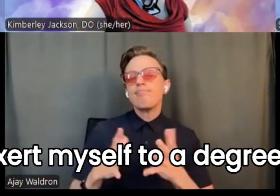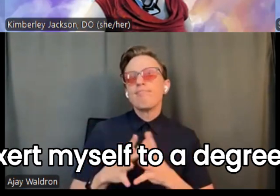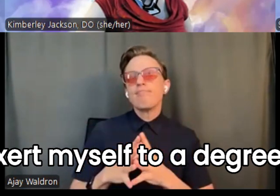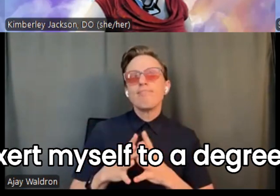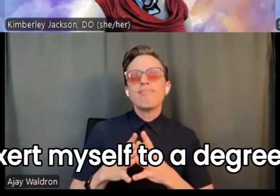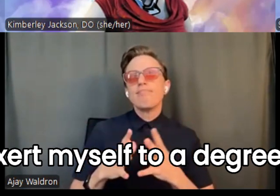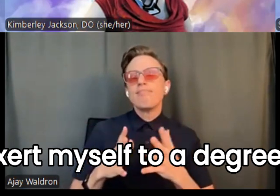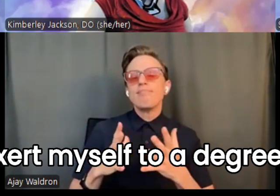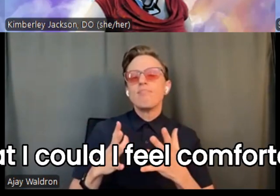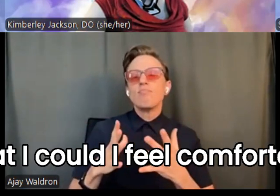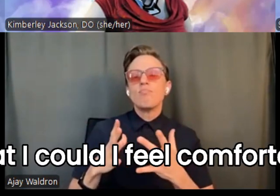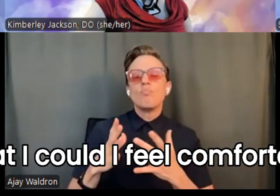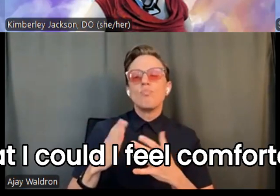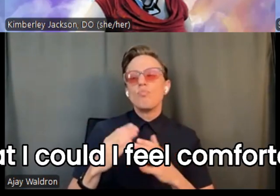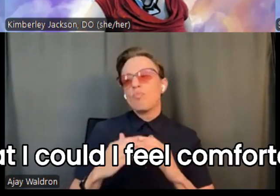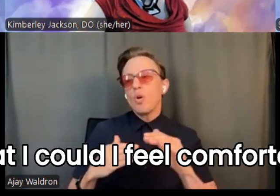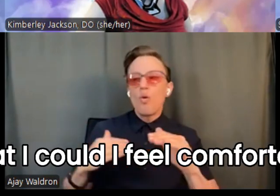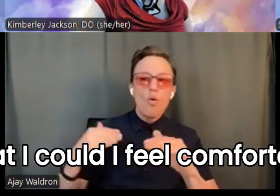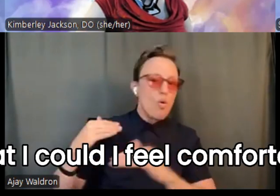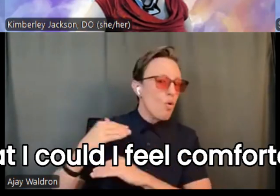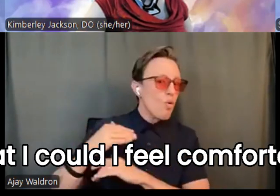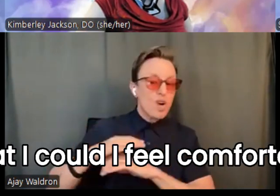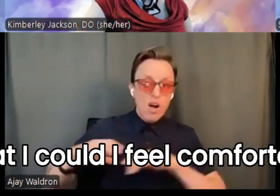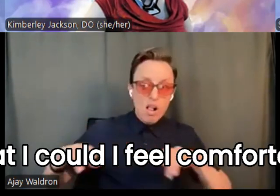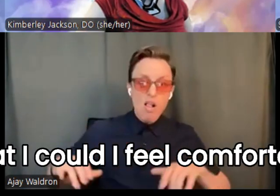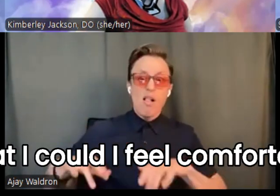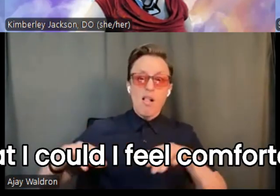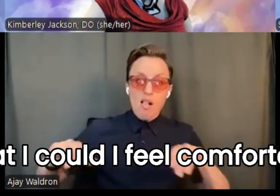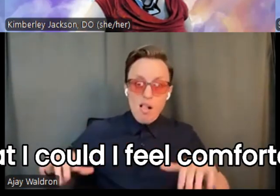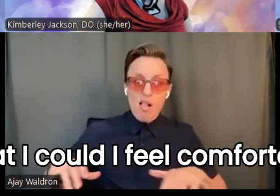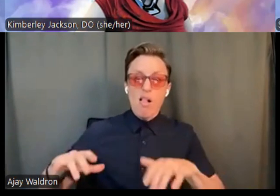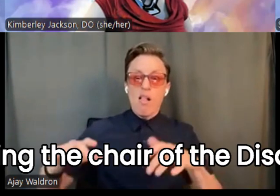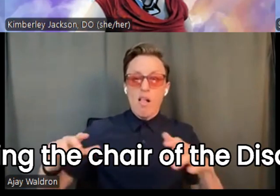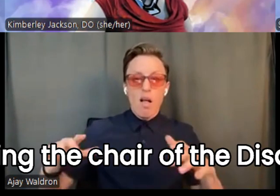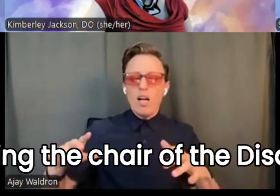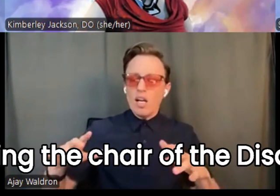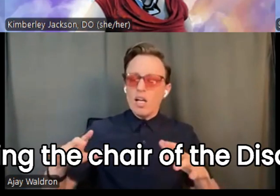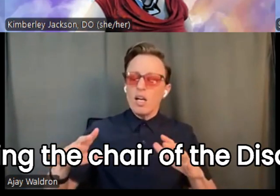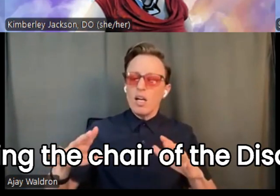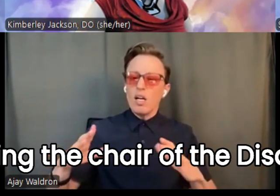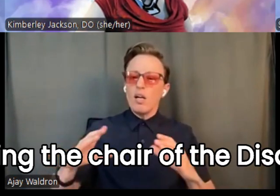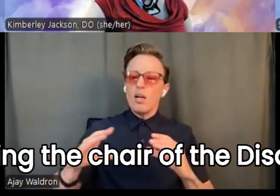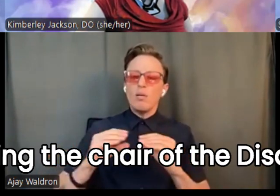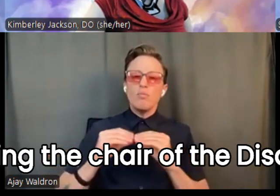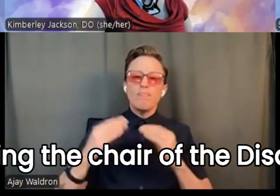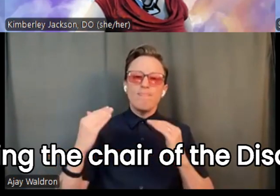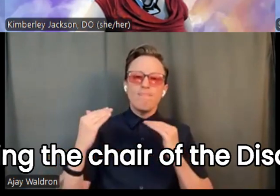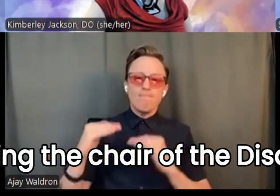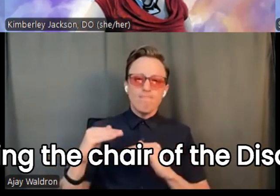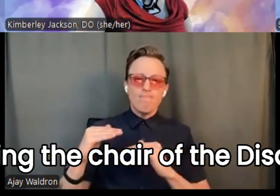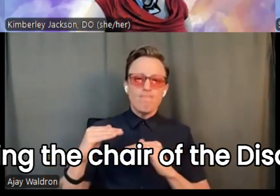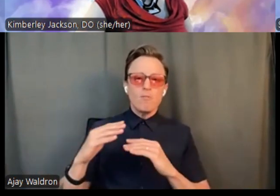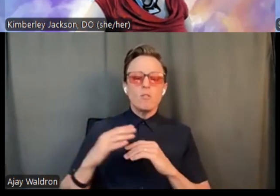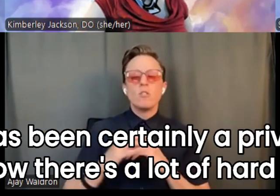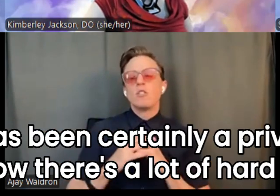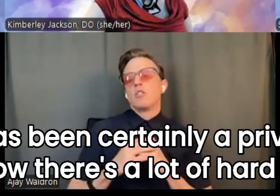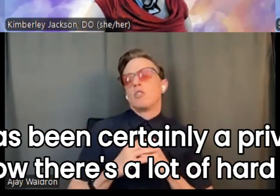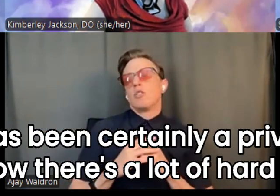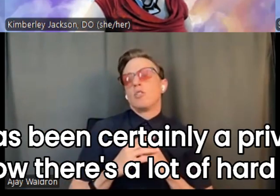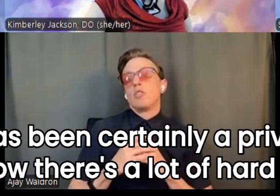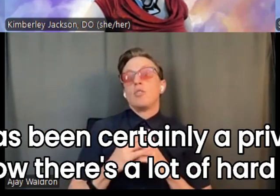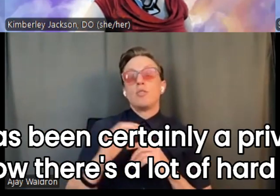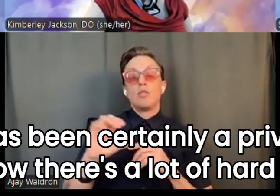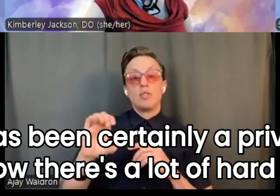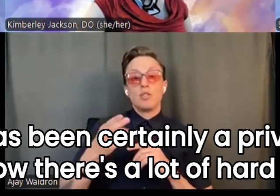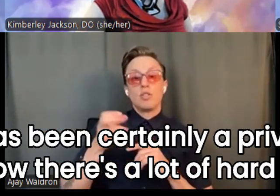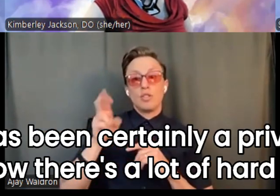exert myself to a degree beyond what I feel comfortable doing. Becoming the chair of the Disability Strong Democrats has